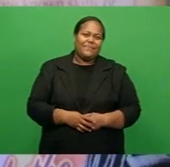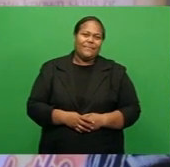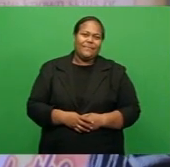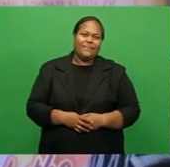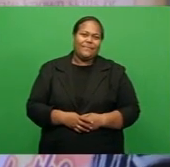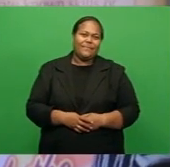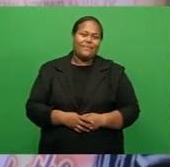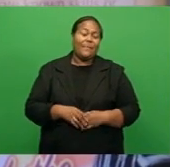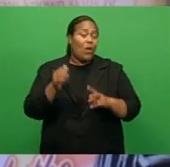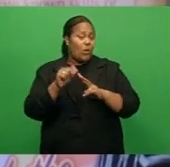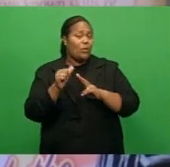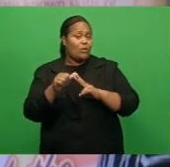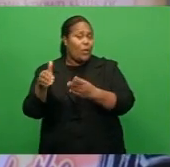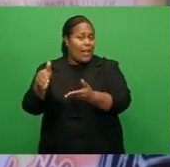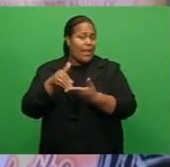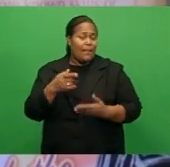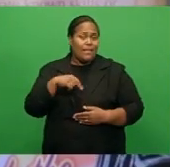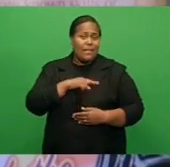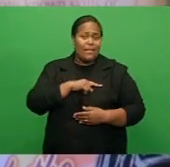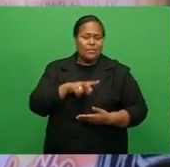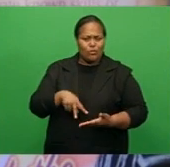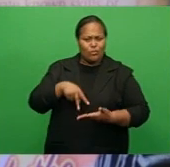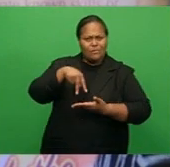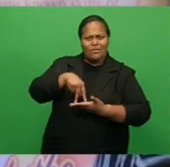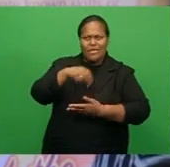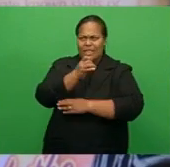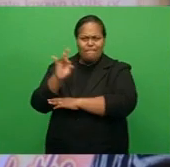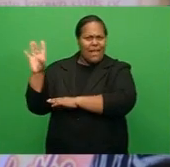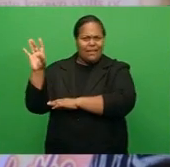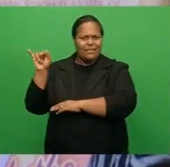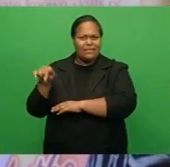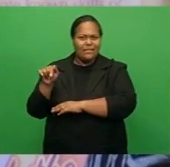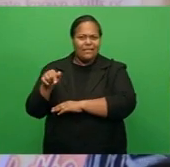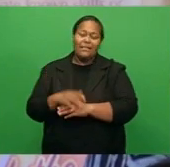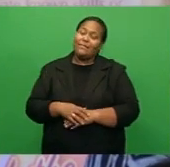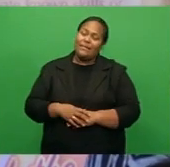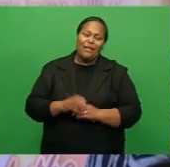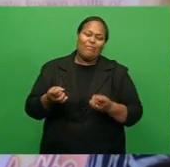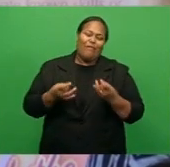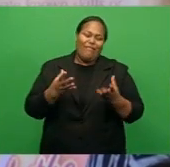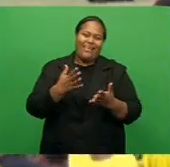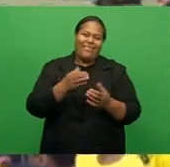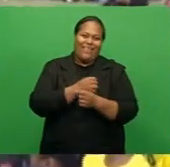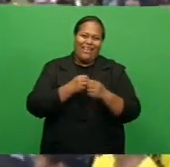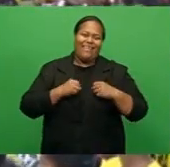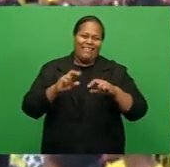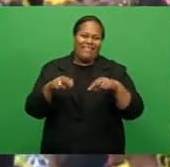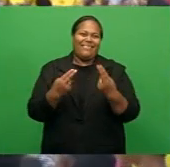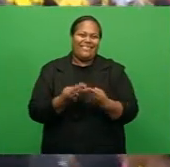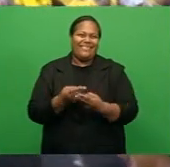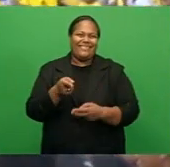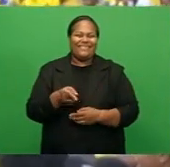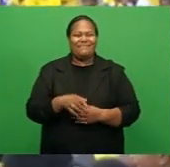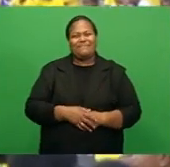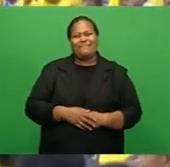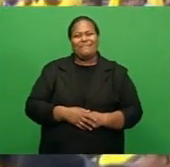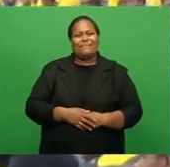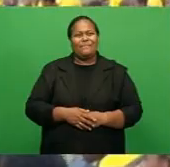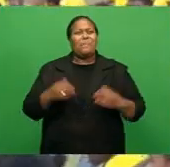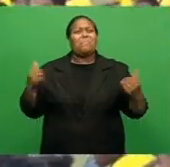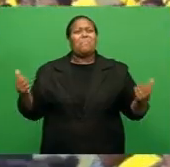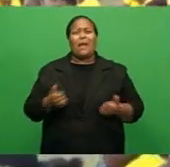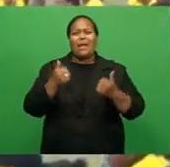It also helps us to stand on our own 2 feet and provide for our families. Hundreds of people enjoyed the